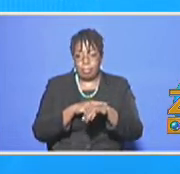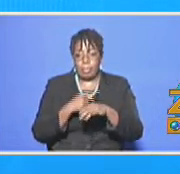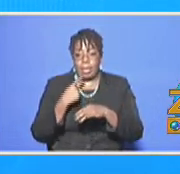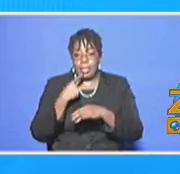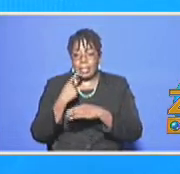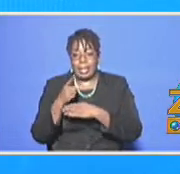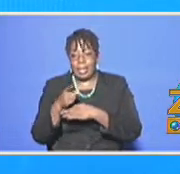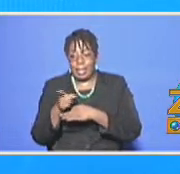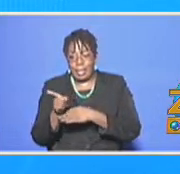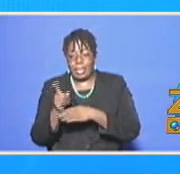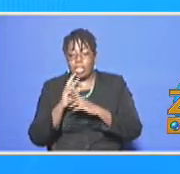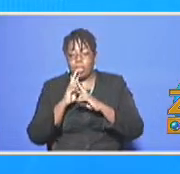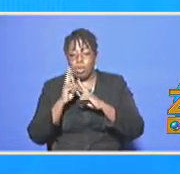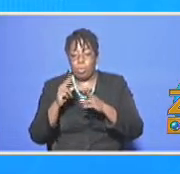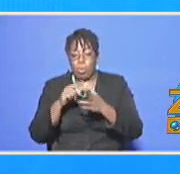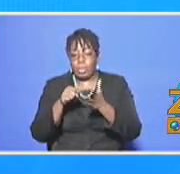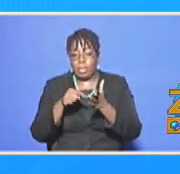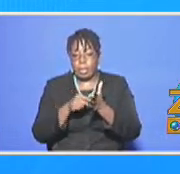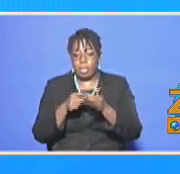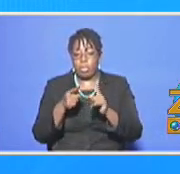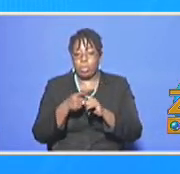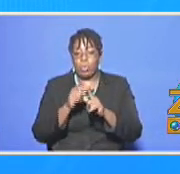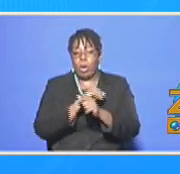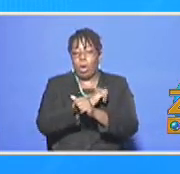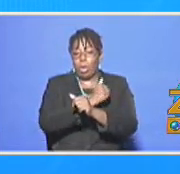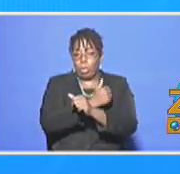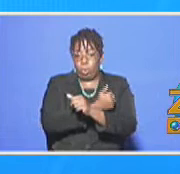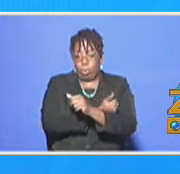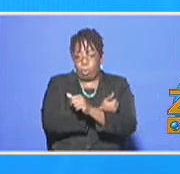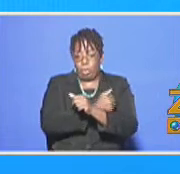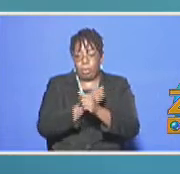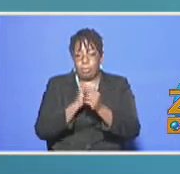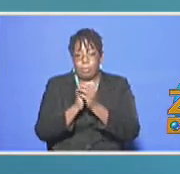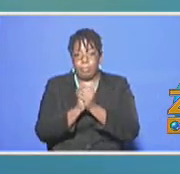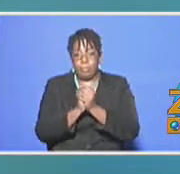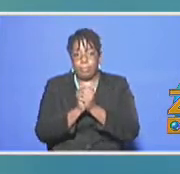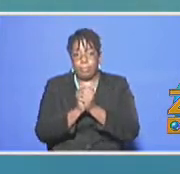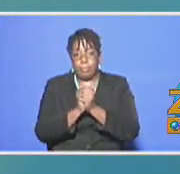they would need to report this matter to the authorities.